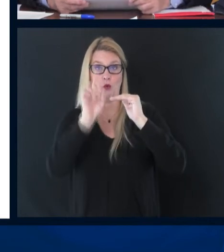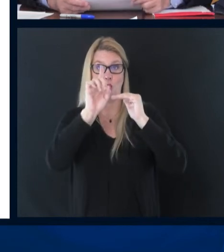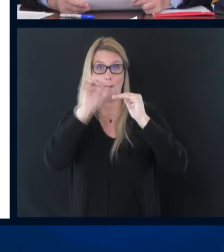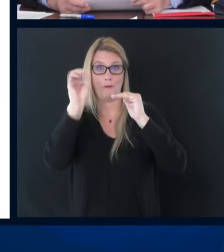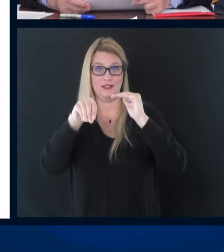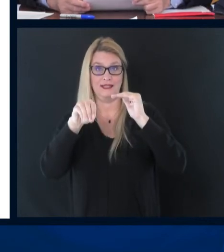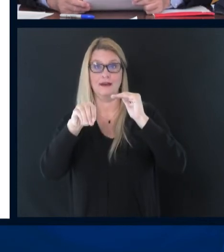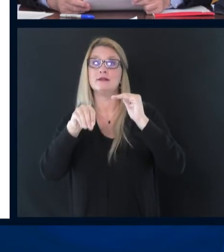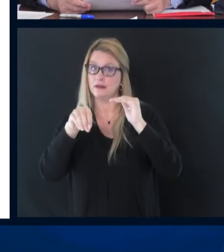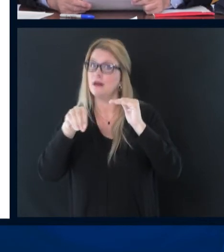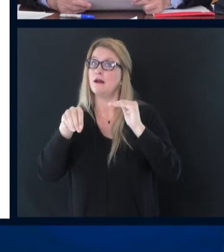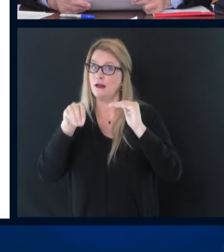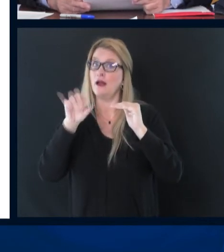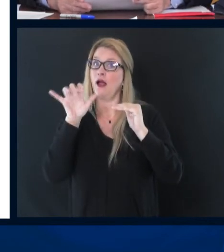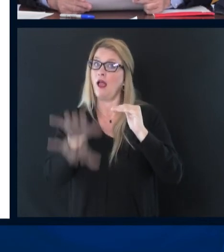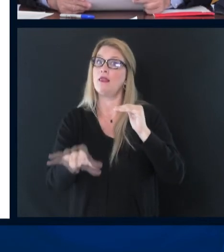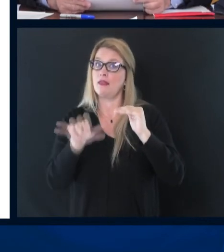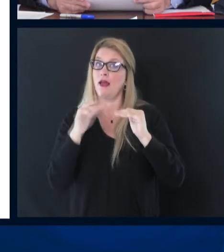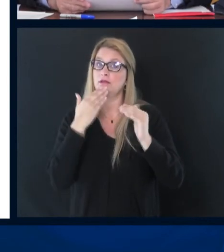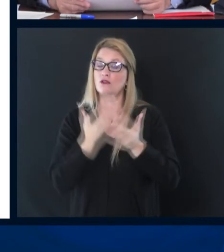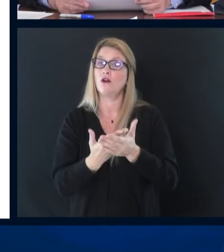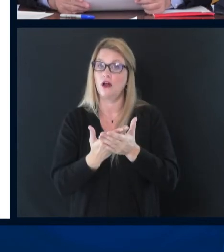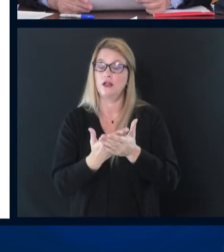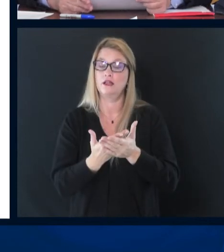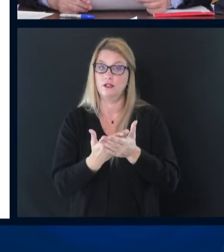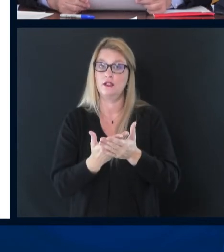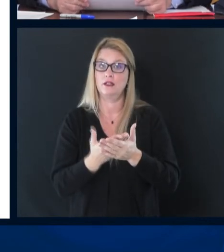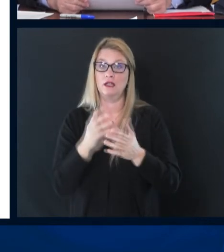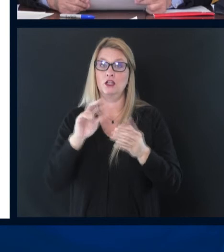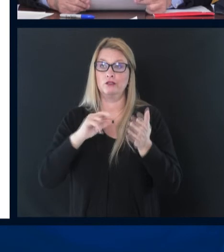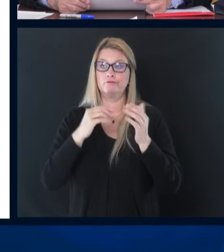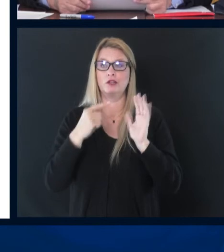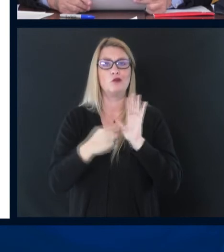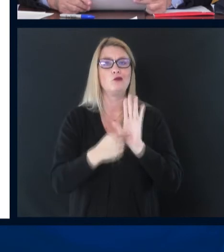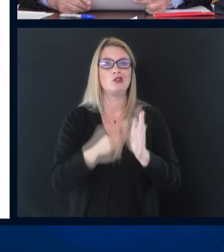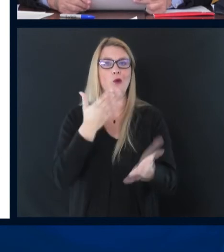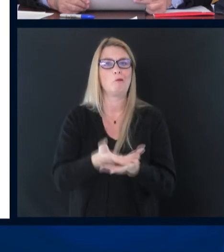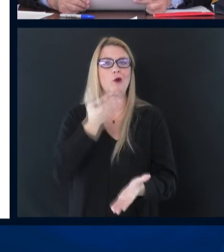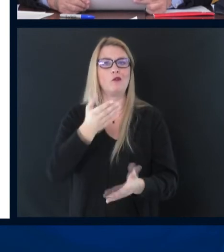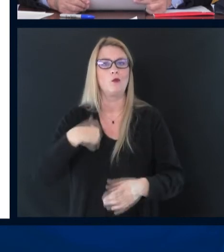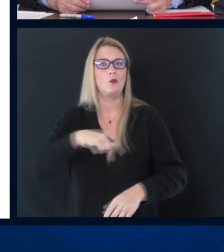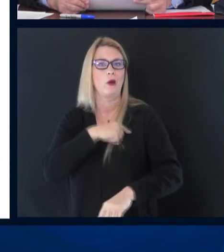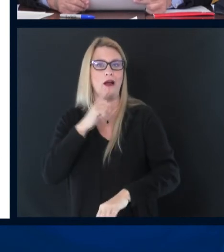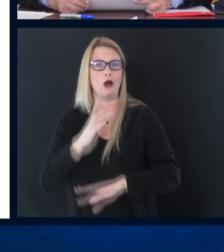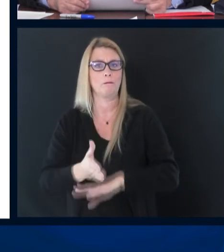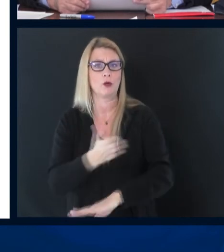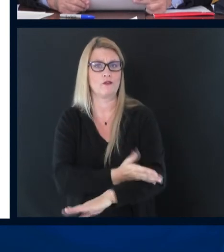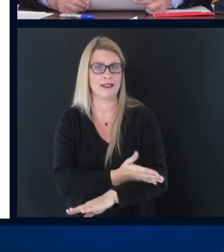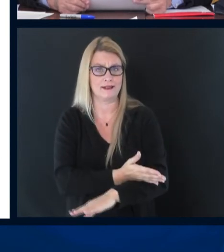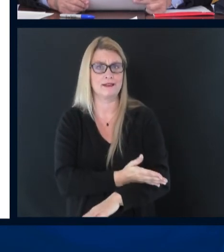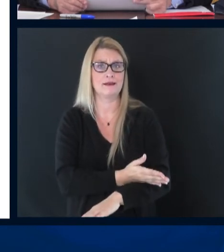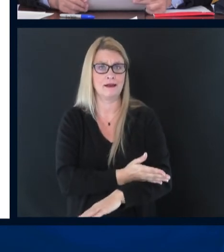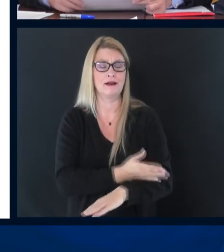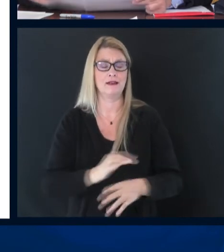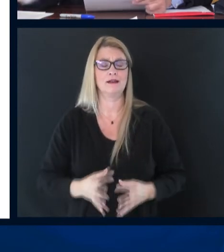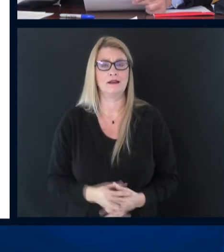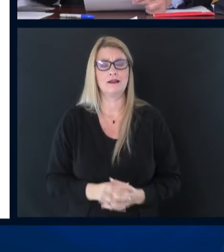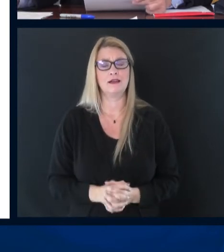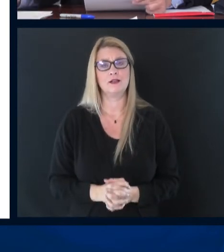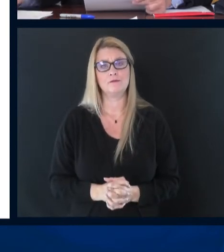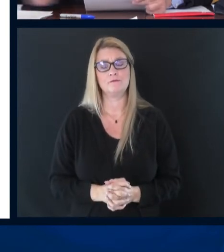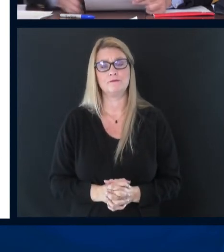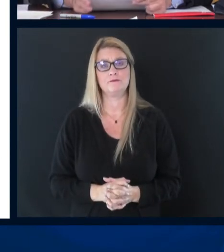whole thing, it's showing signs that we're getting better, and we're getting better across our entire land. I